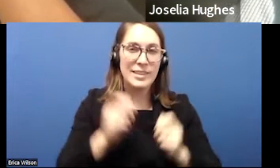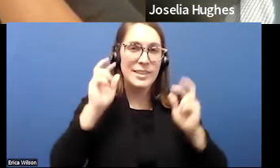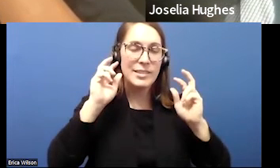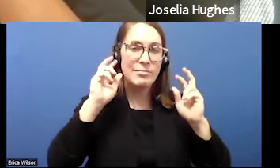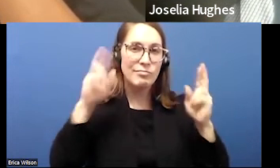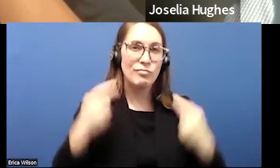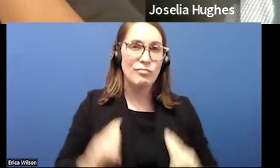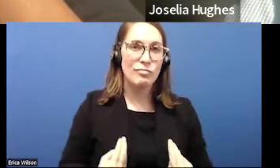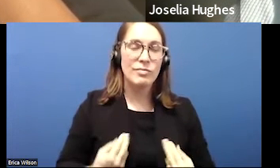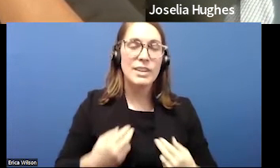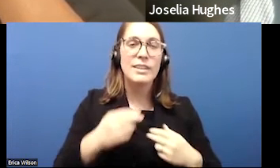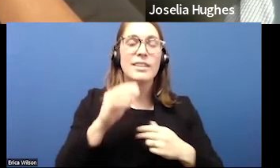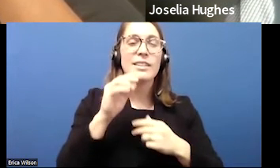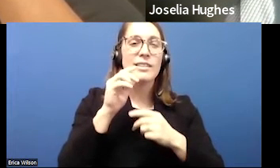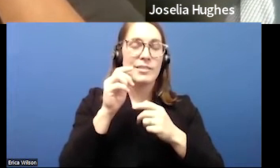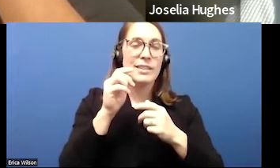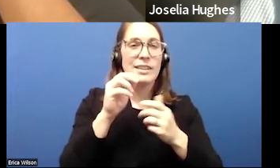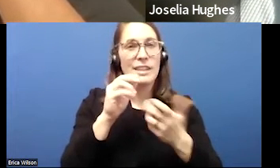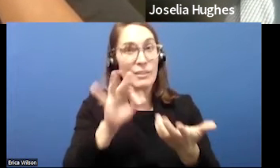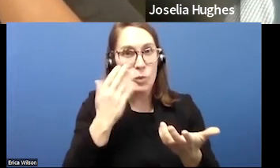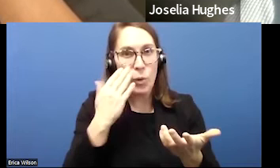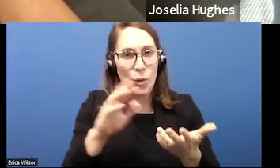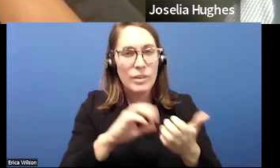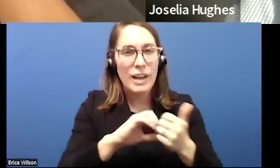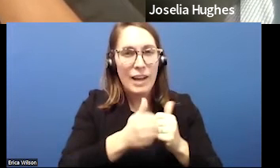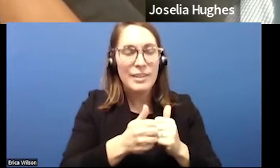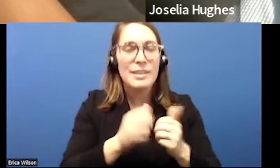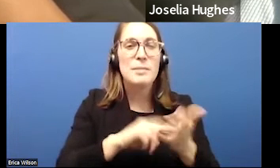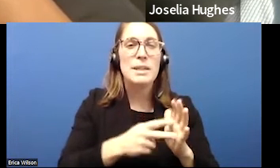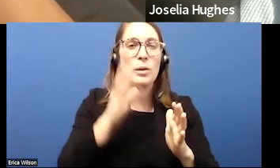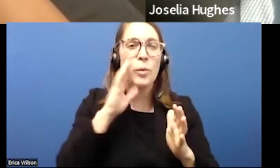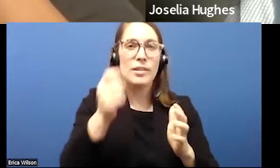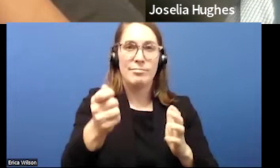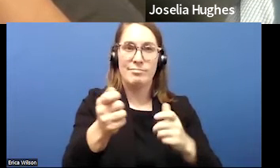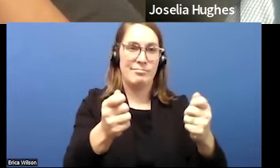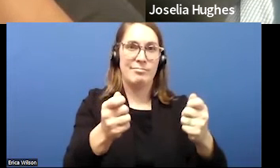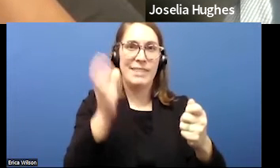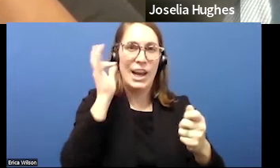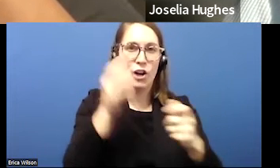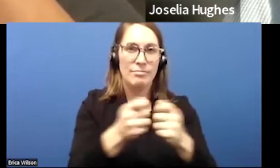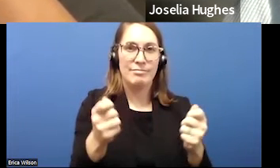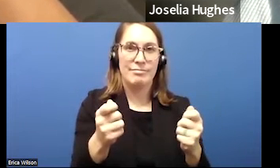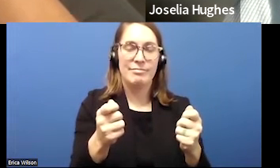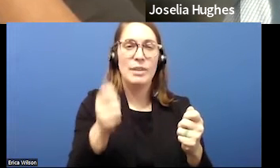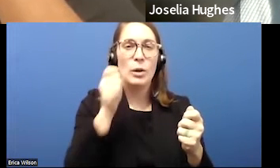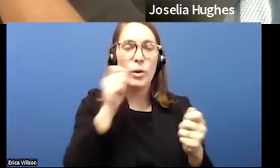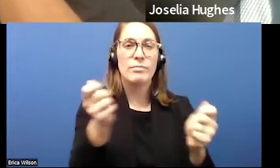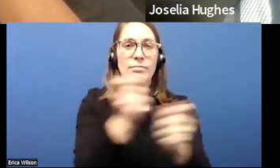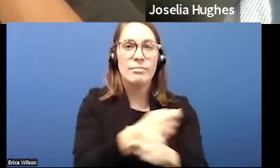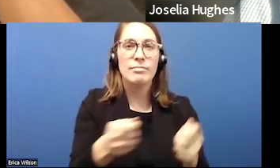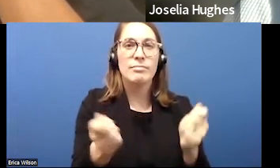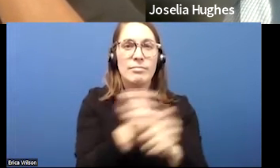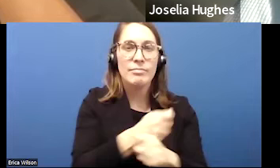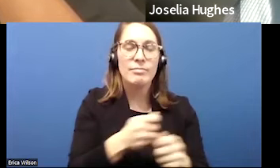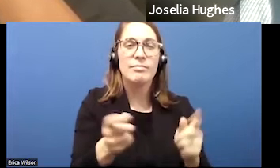twist. If you're unfamiliar with twist, the hair is separated into two strands and they are